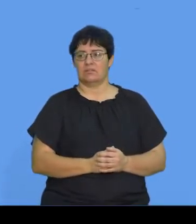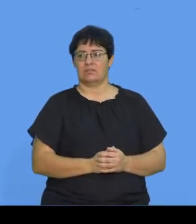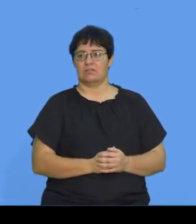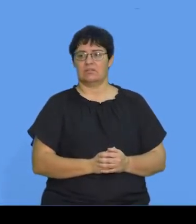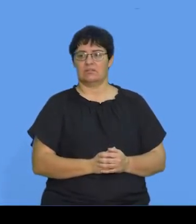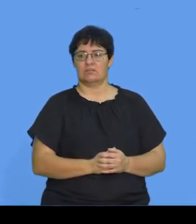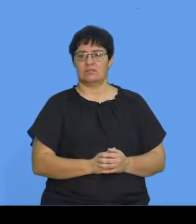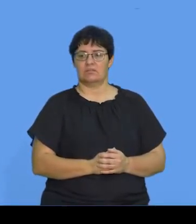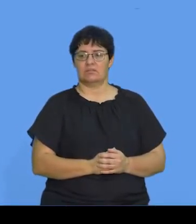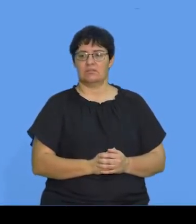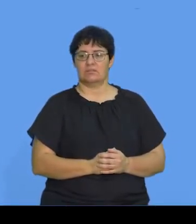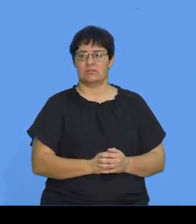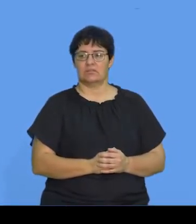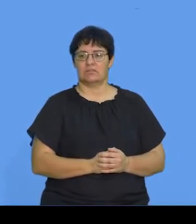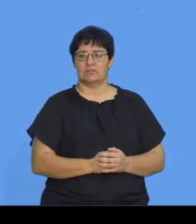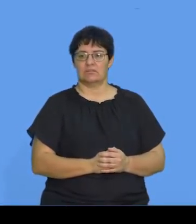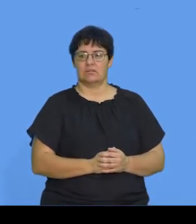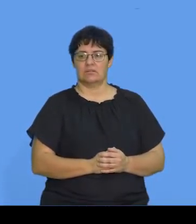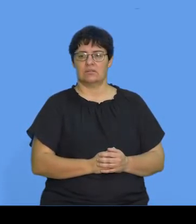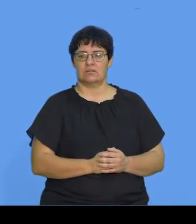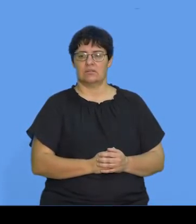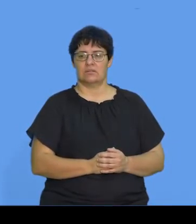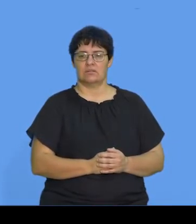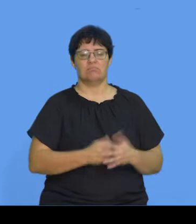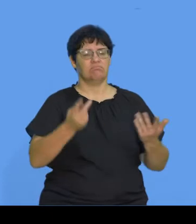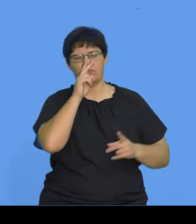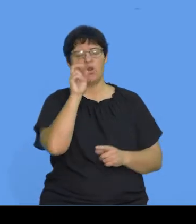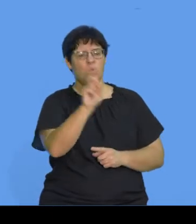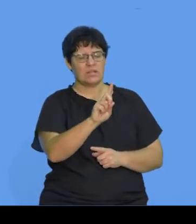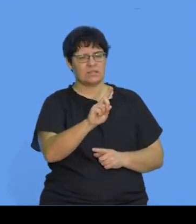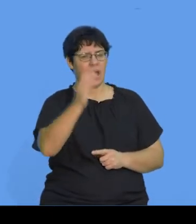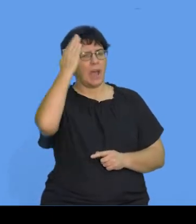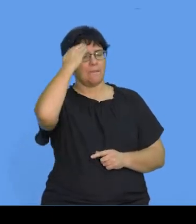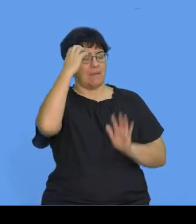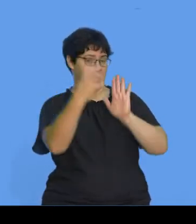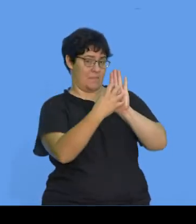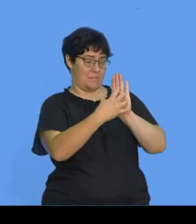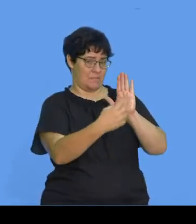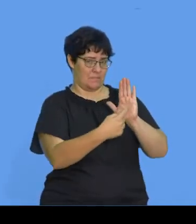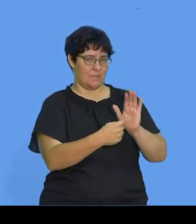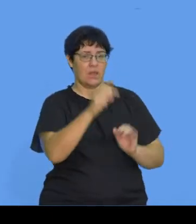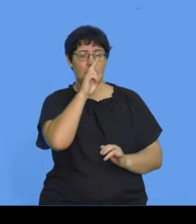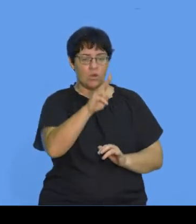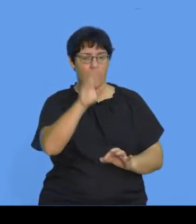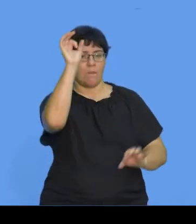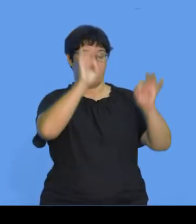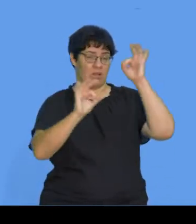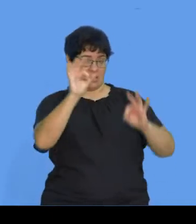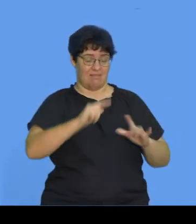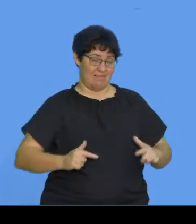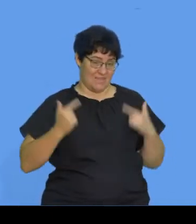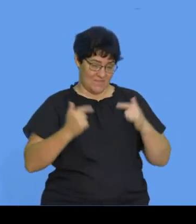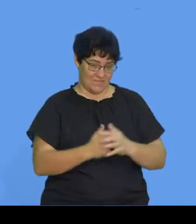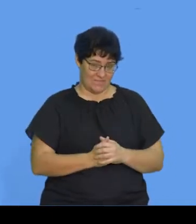here. All right. We look at our mind map. We are looking here at the molecules of